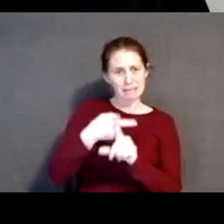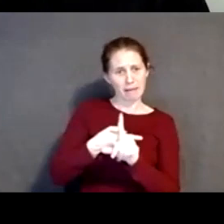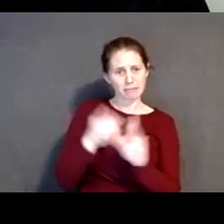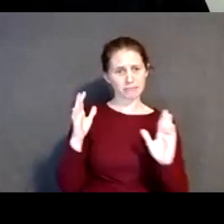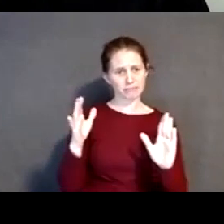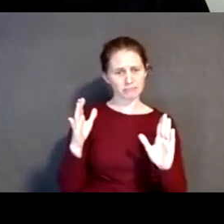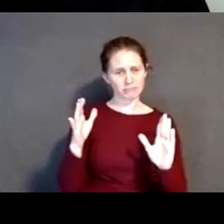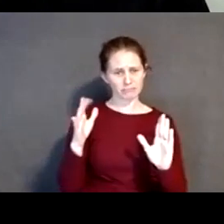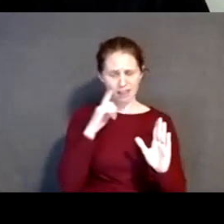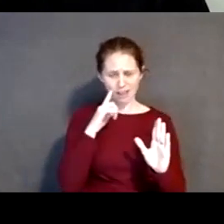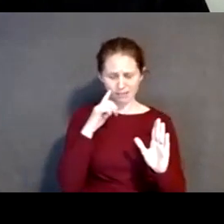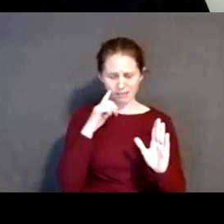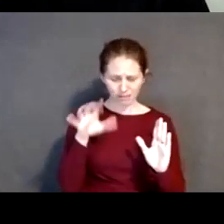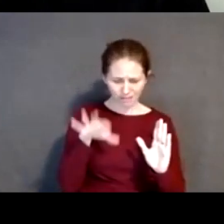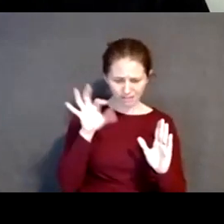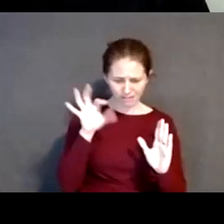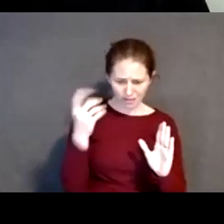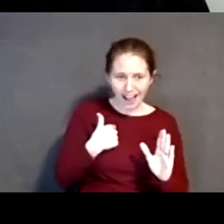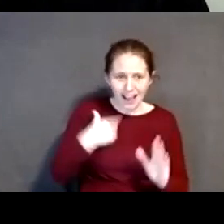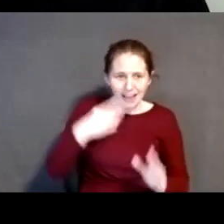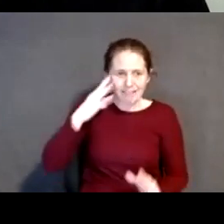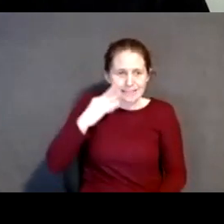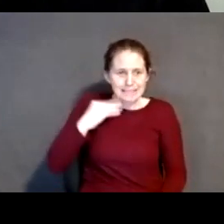found out something that I have lived,